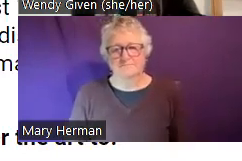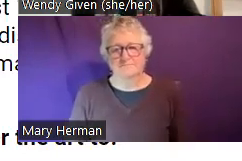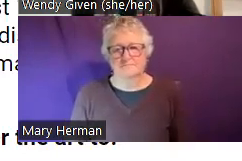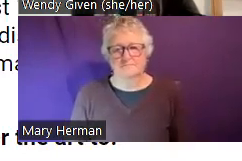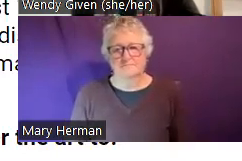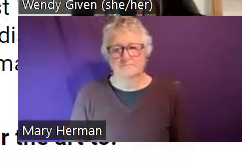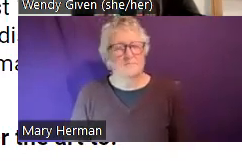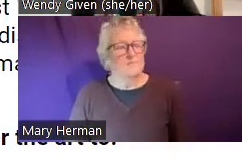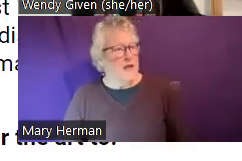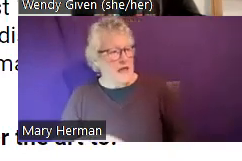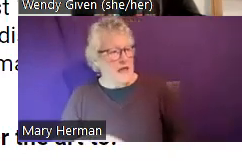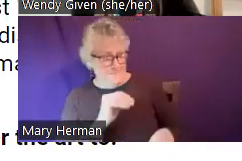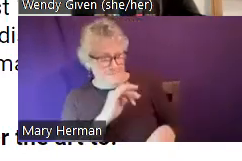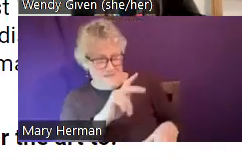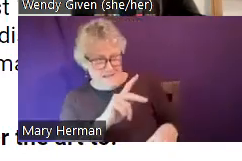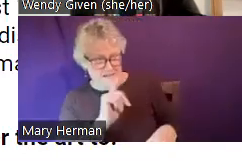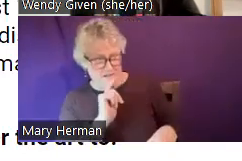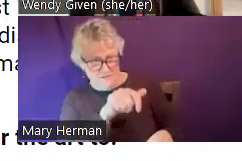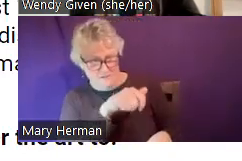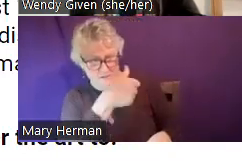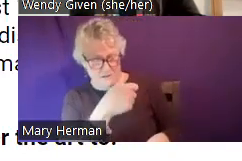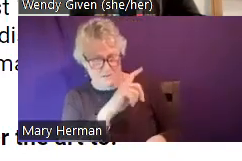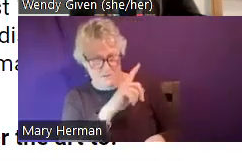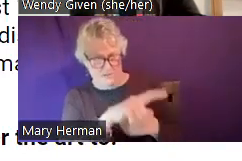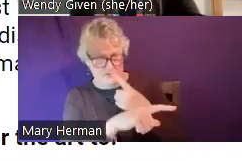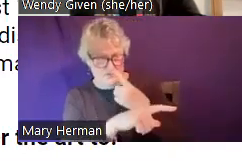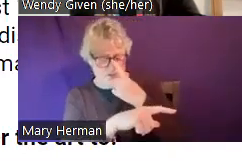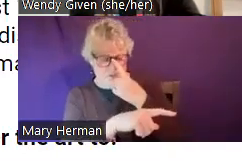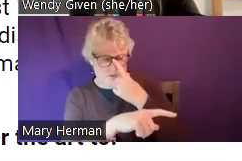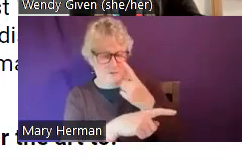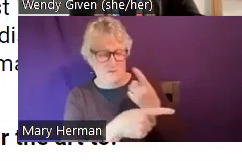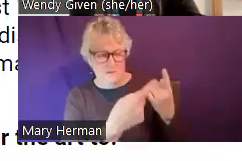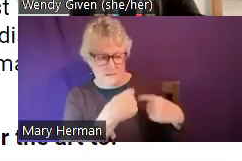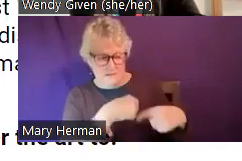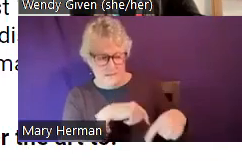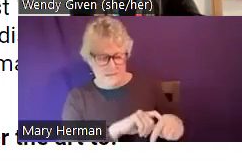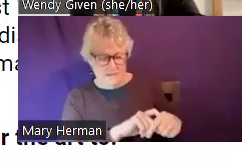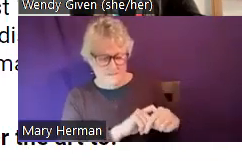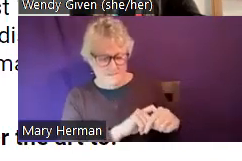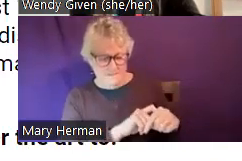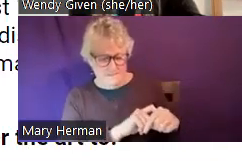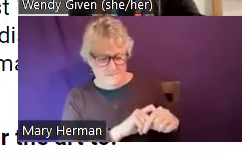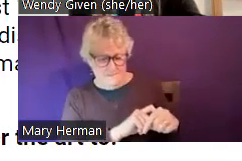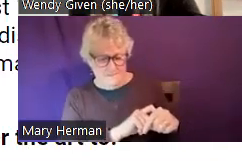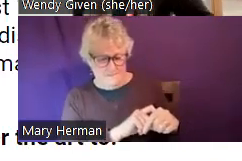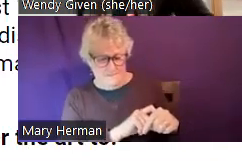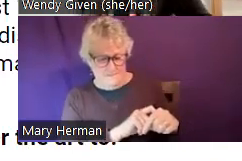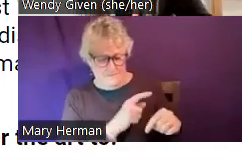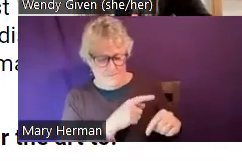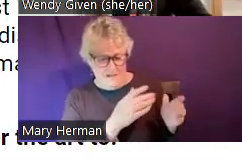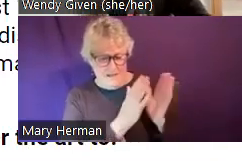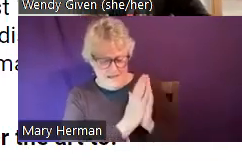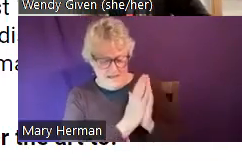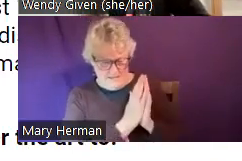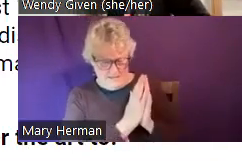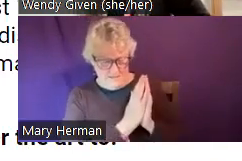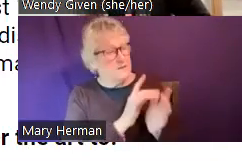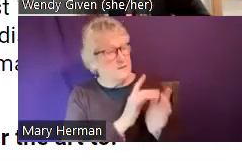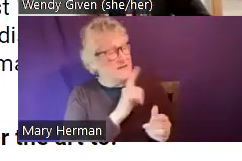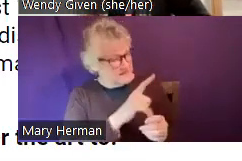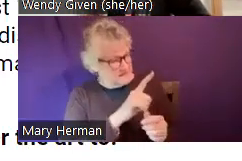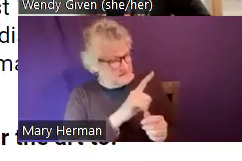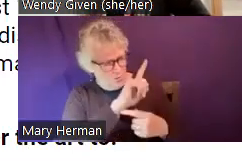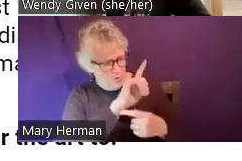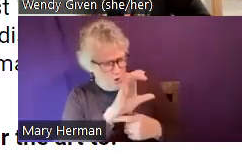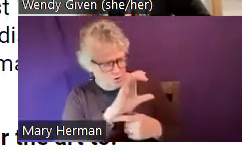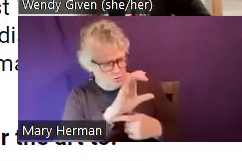And Mac, there was another question that came into the panelists that asks, is it 100 feet on